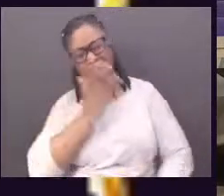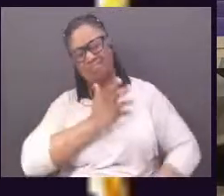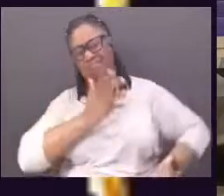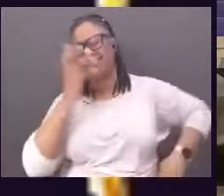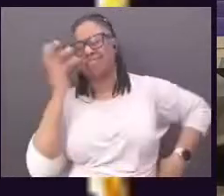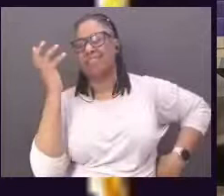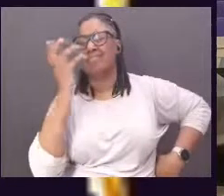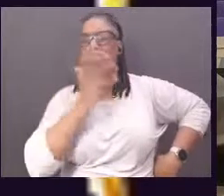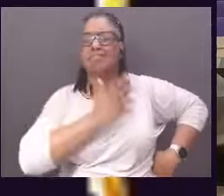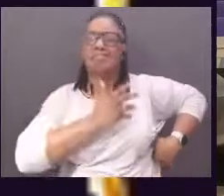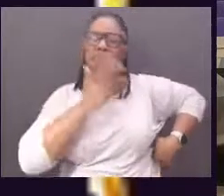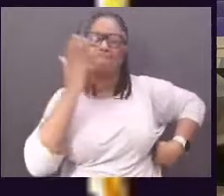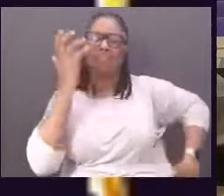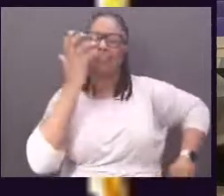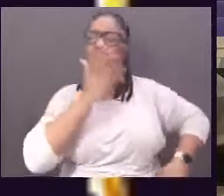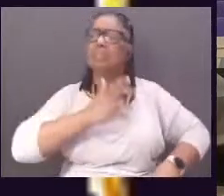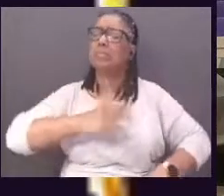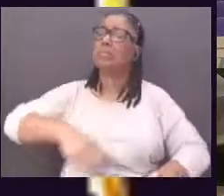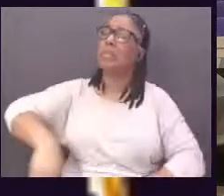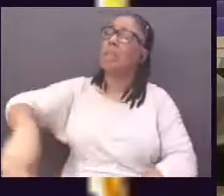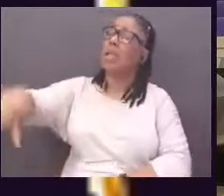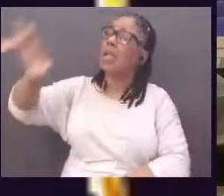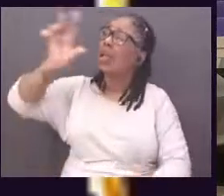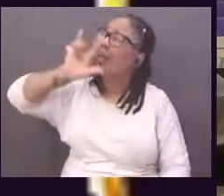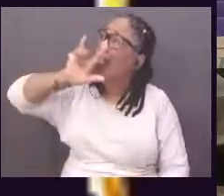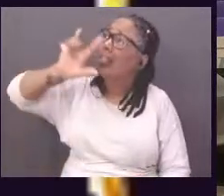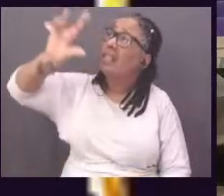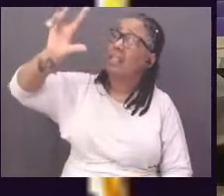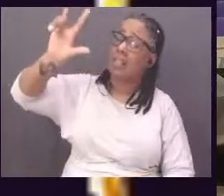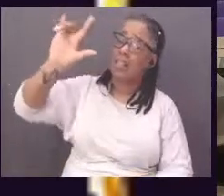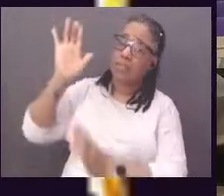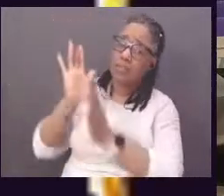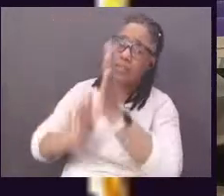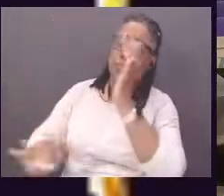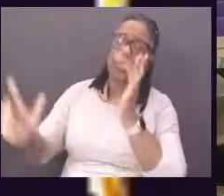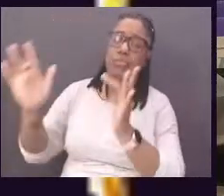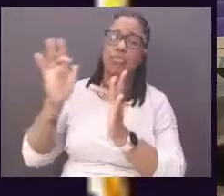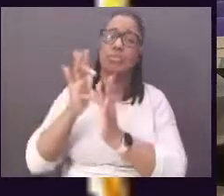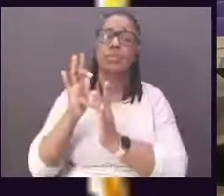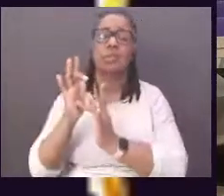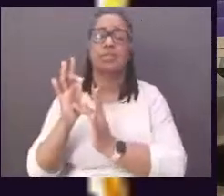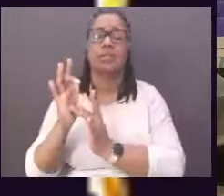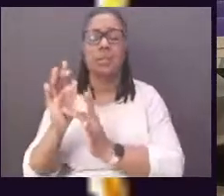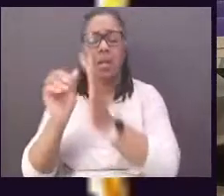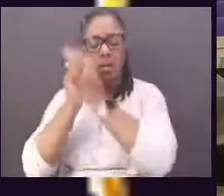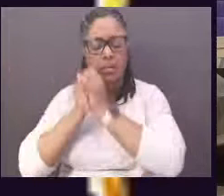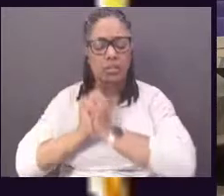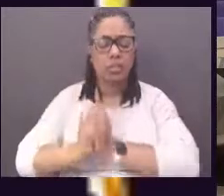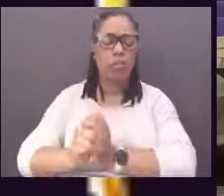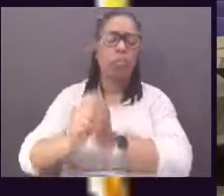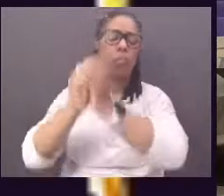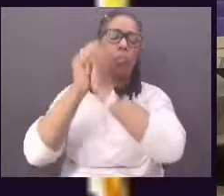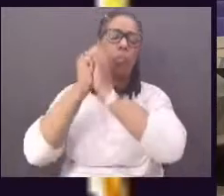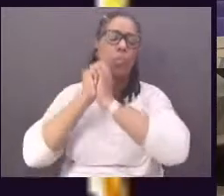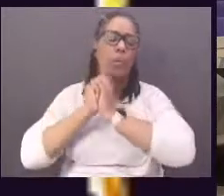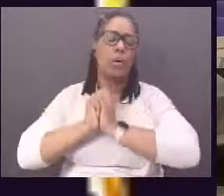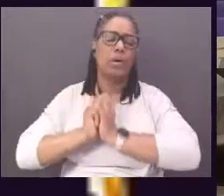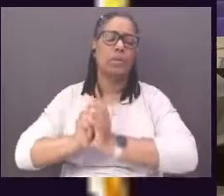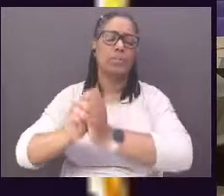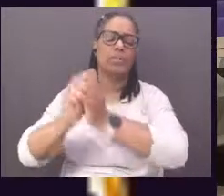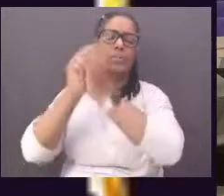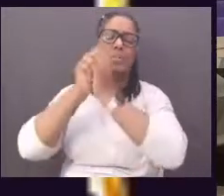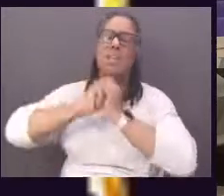Hey, I love you, Jesus. I worship